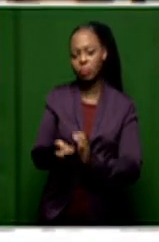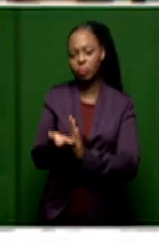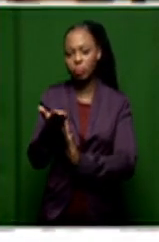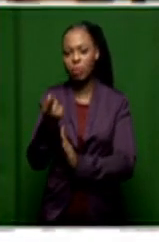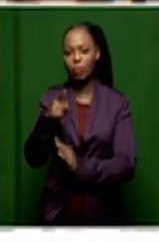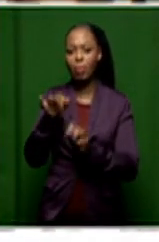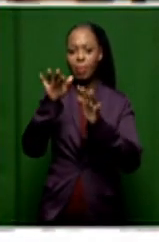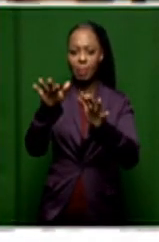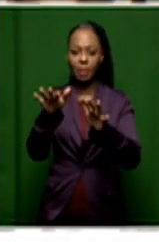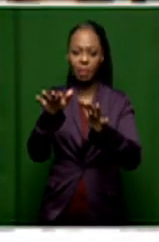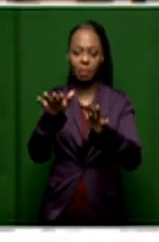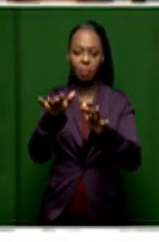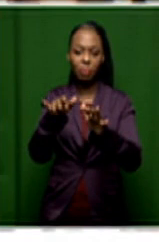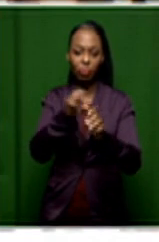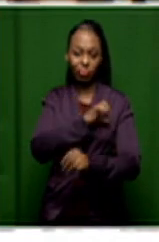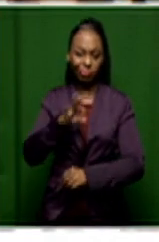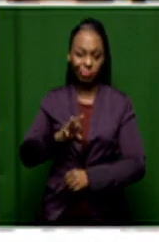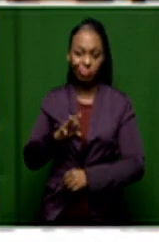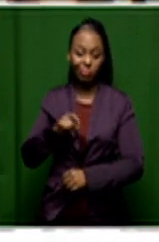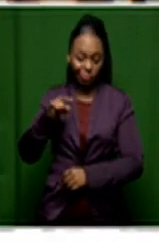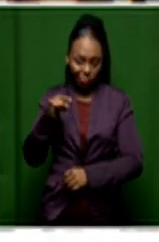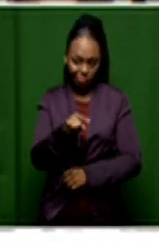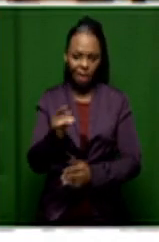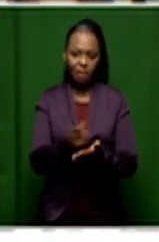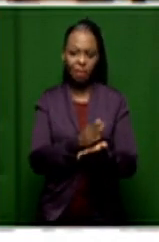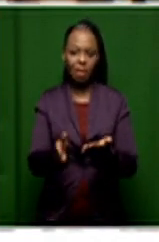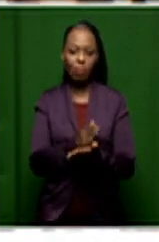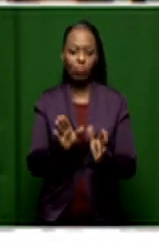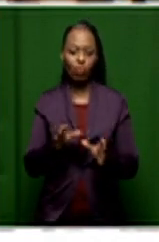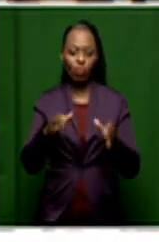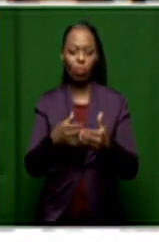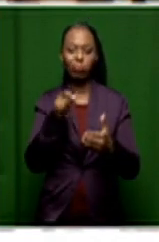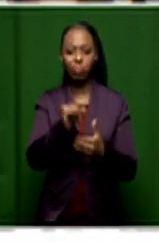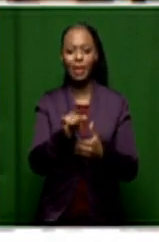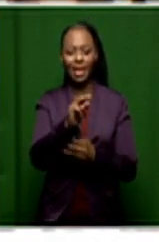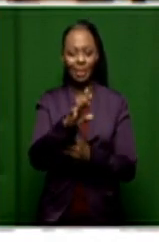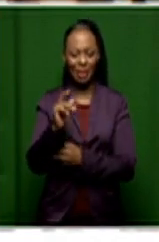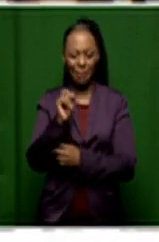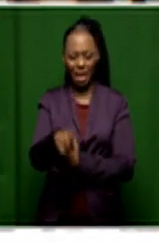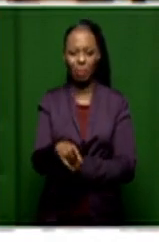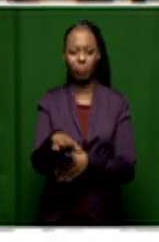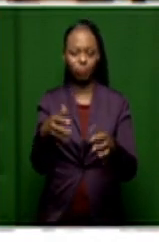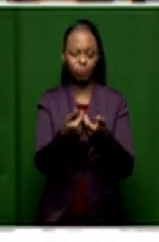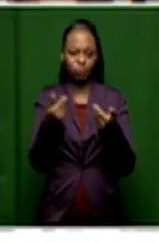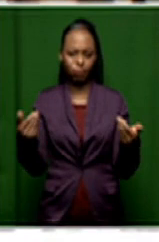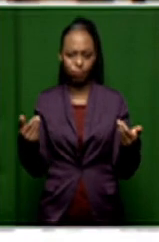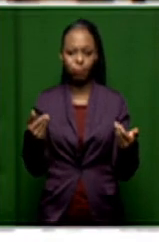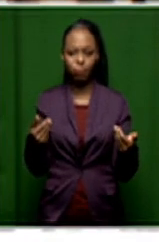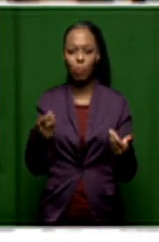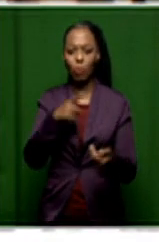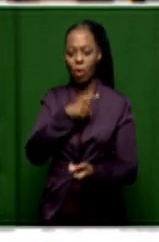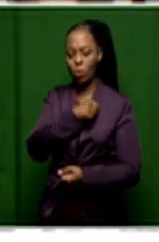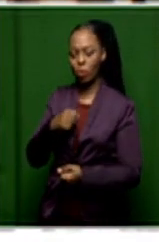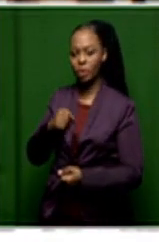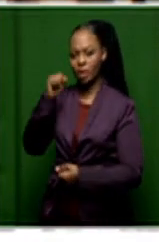servants. That is being opposed vehemently by the ANC's tripartite partners such as COSATU and